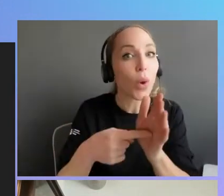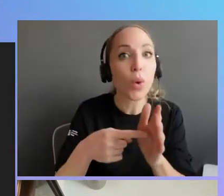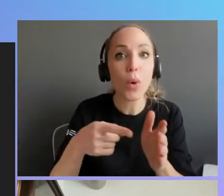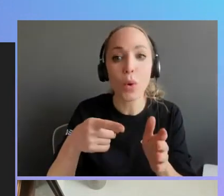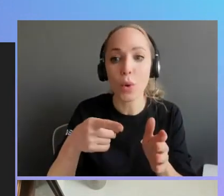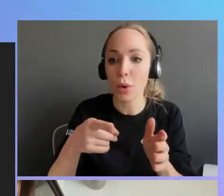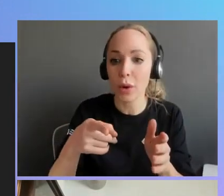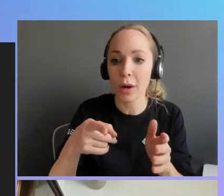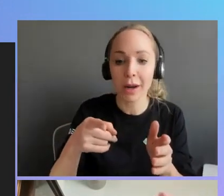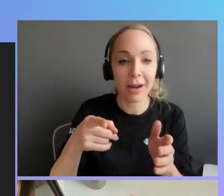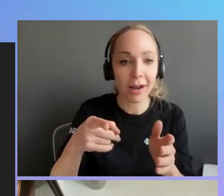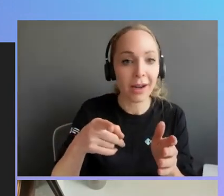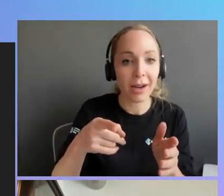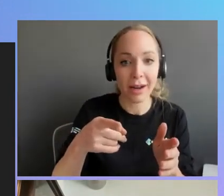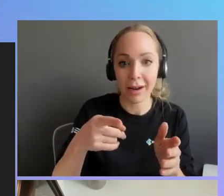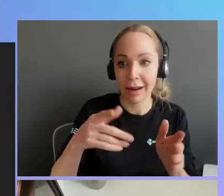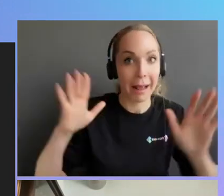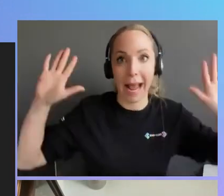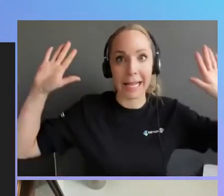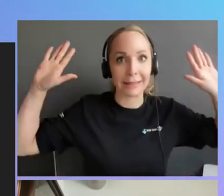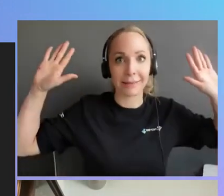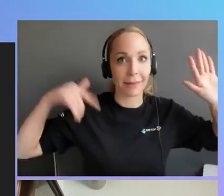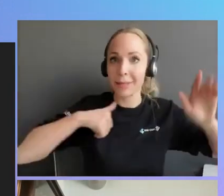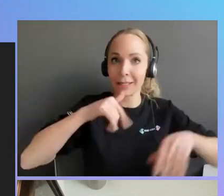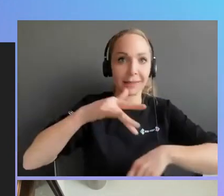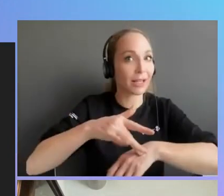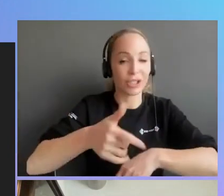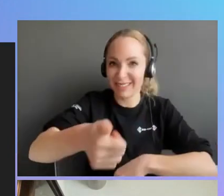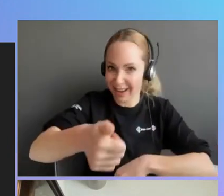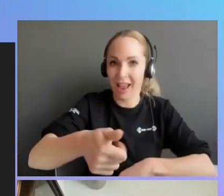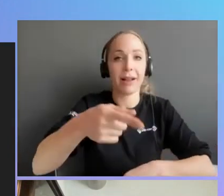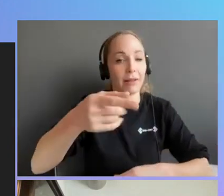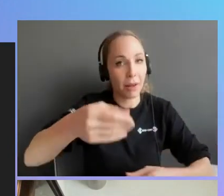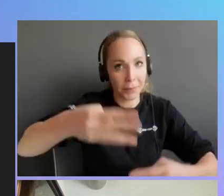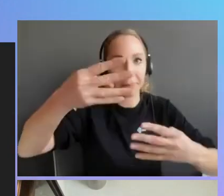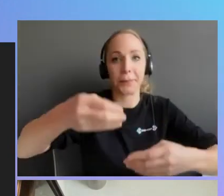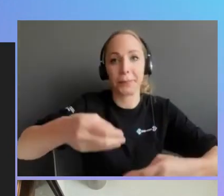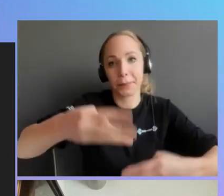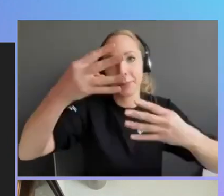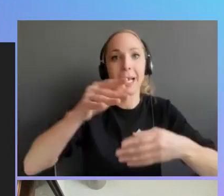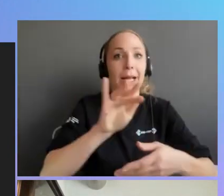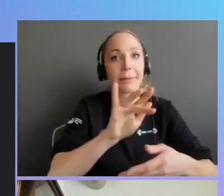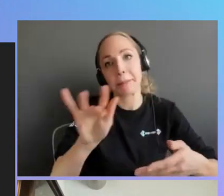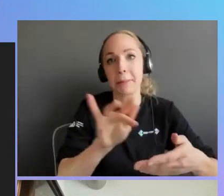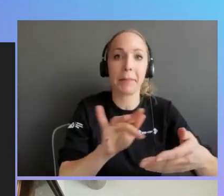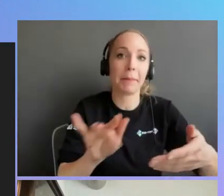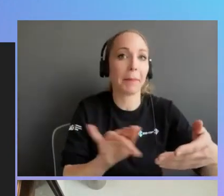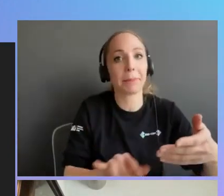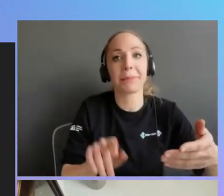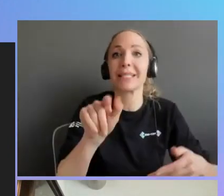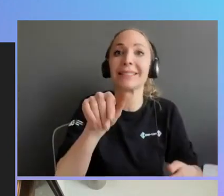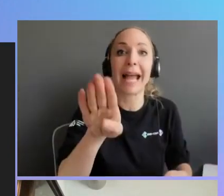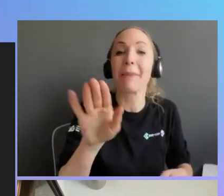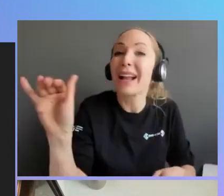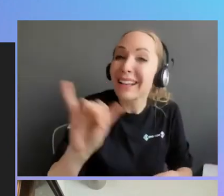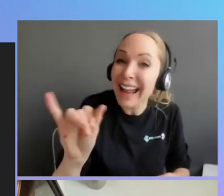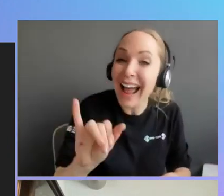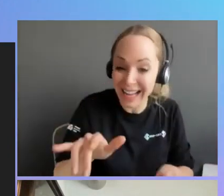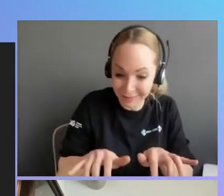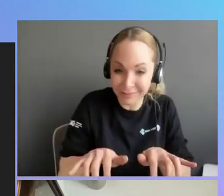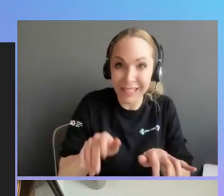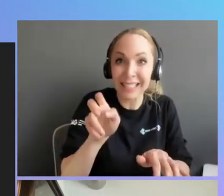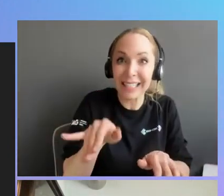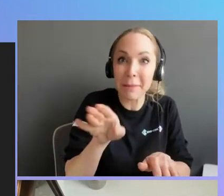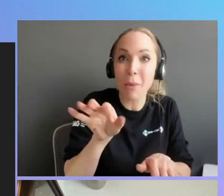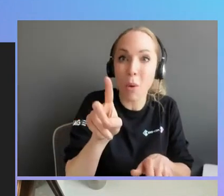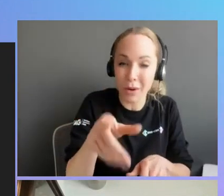you'll see that it's actually driving the browser, tabbing through the page as if I were a keyboard-only user. It's going to show me the natural tab